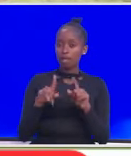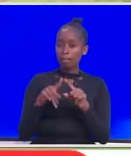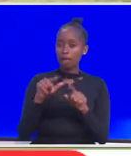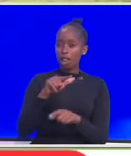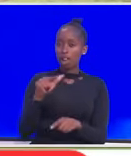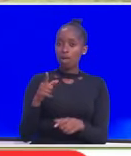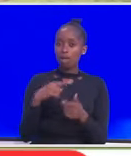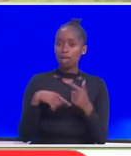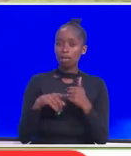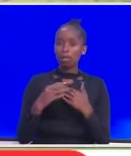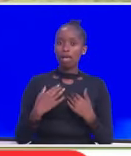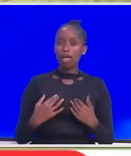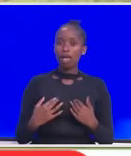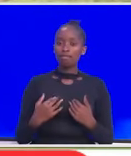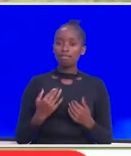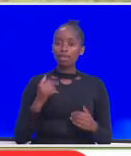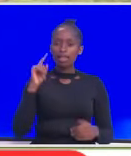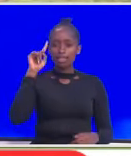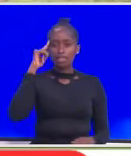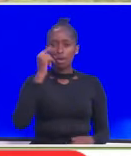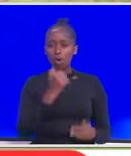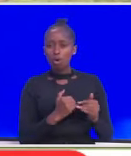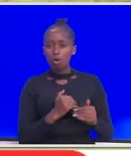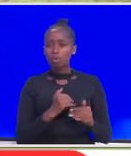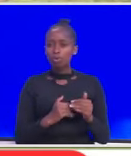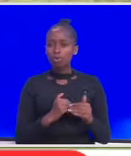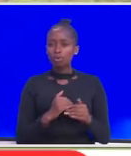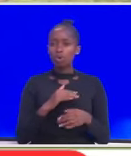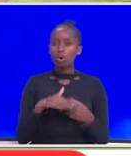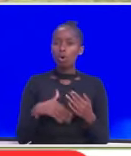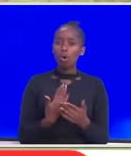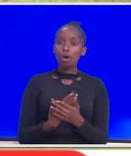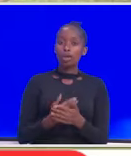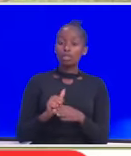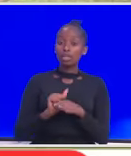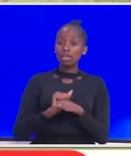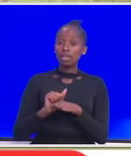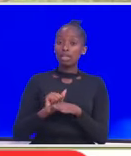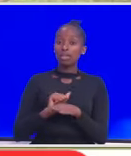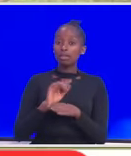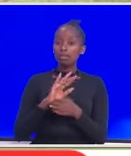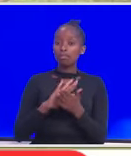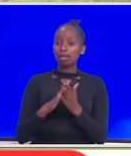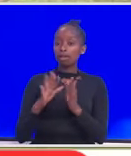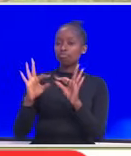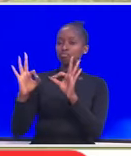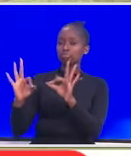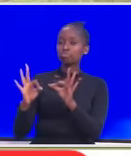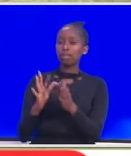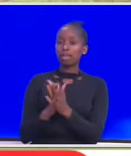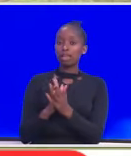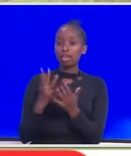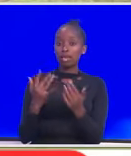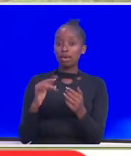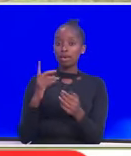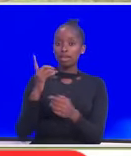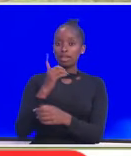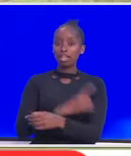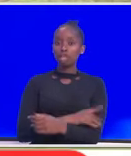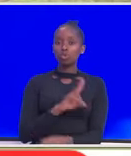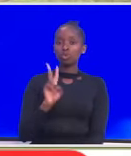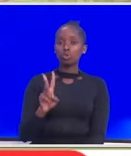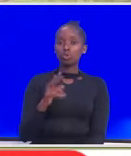I think, kama wote. And training imekuwa poa. Day one, leo imekuwa day two. Training inaendelea poa. Na